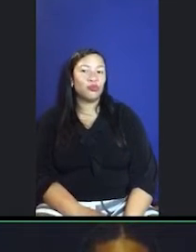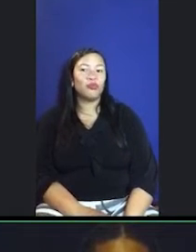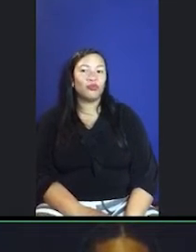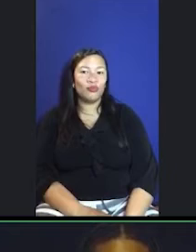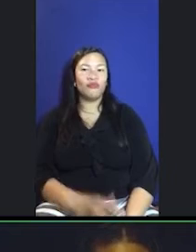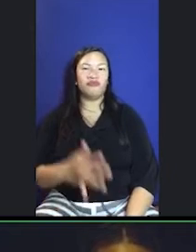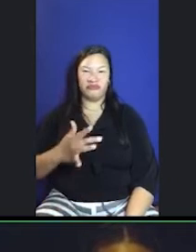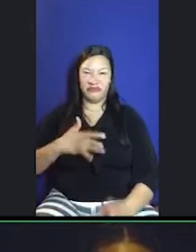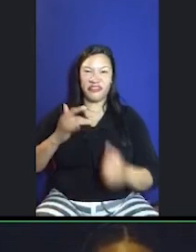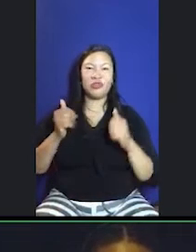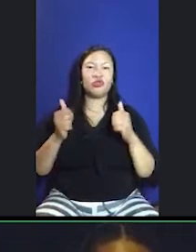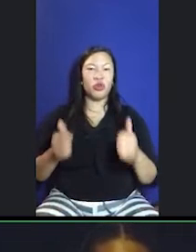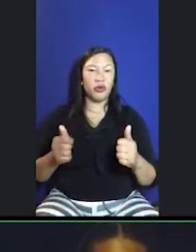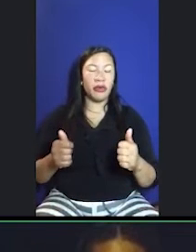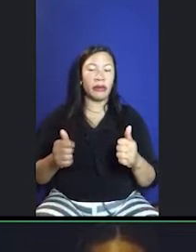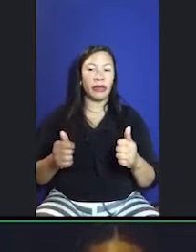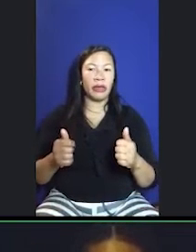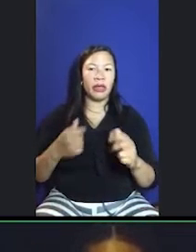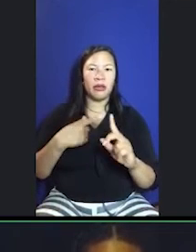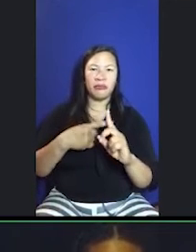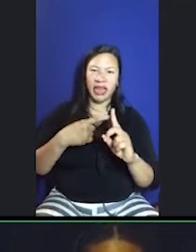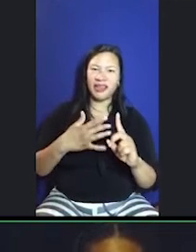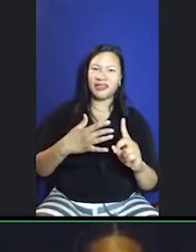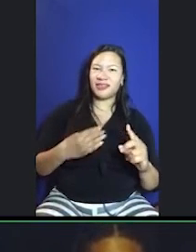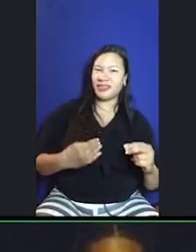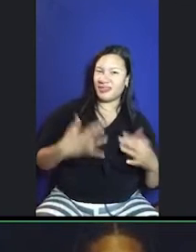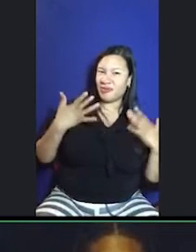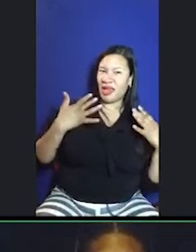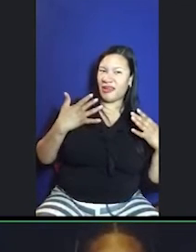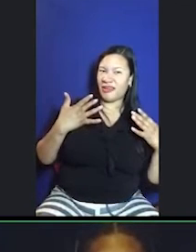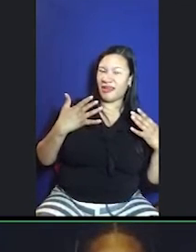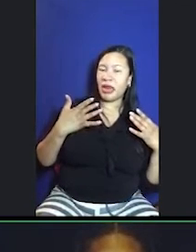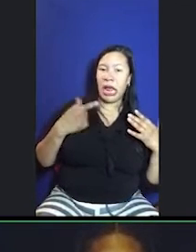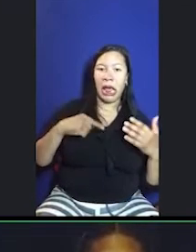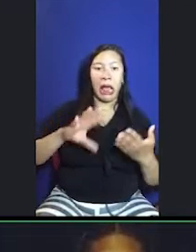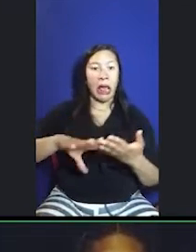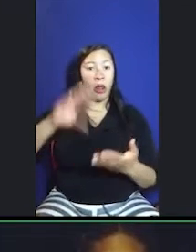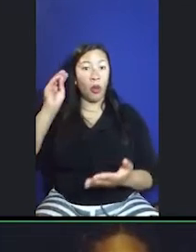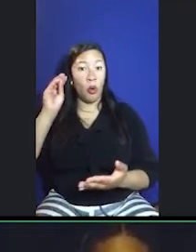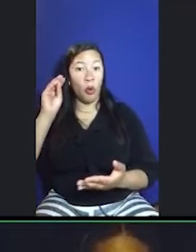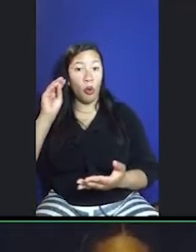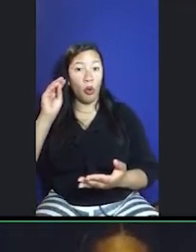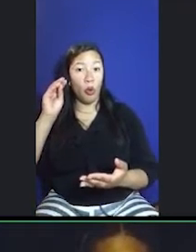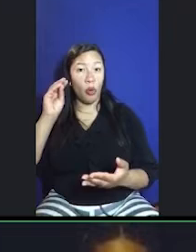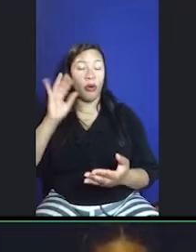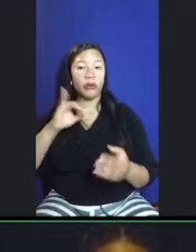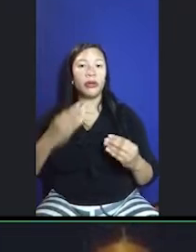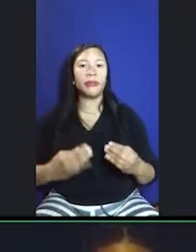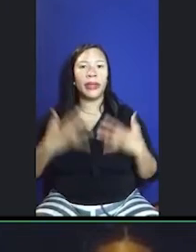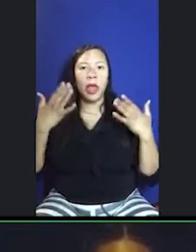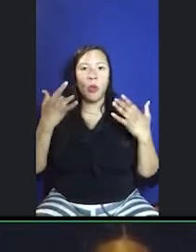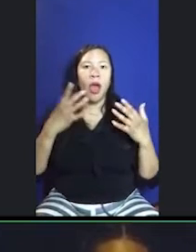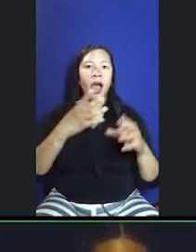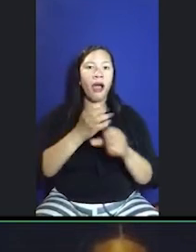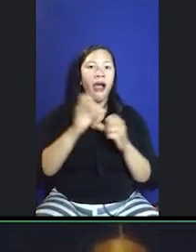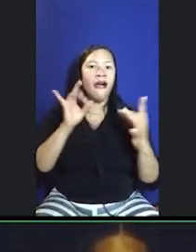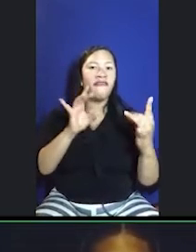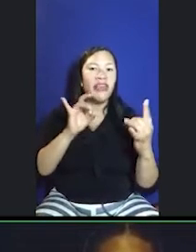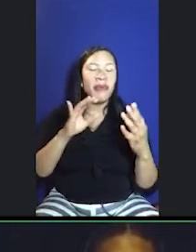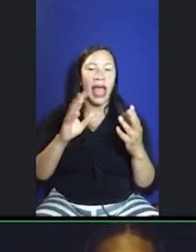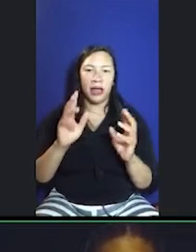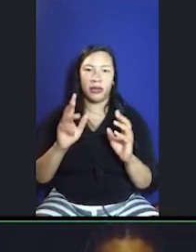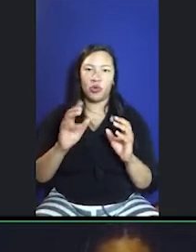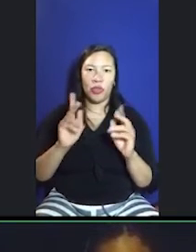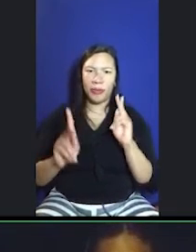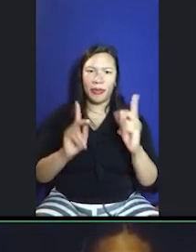it feels good and it's inspiring. But I learned it was inspiring because of the feedback that I got, or the people who come